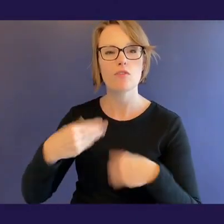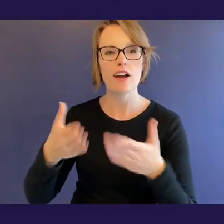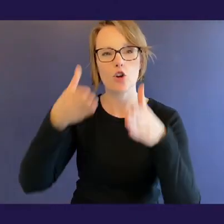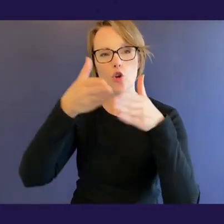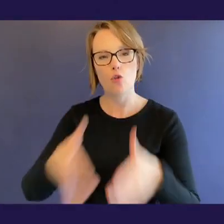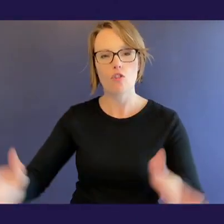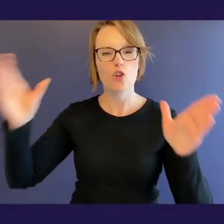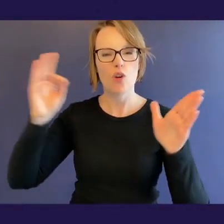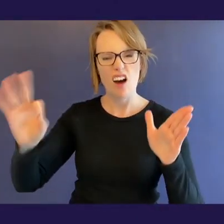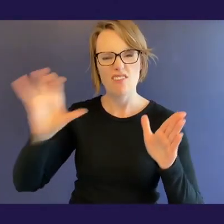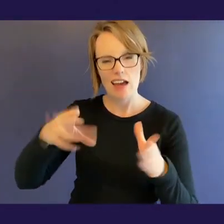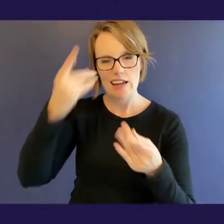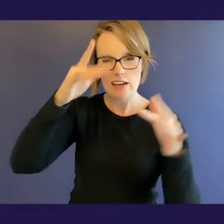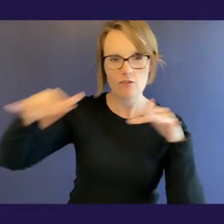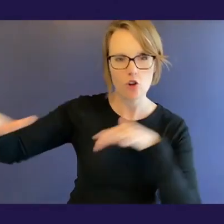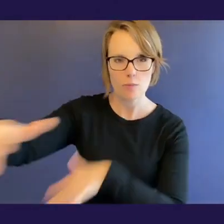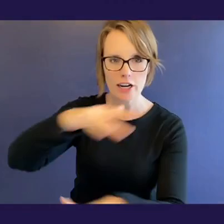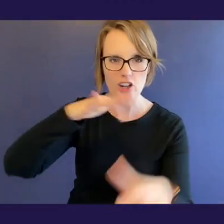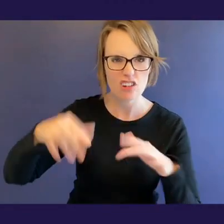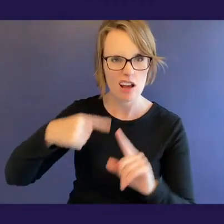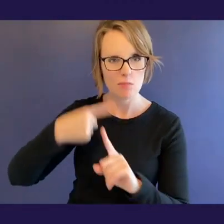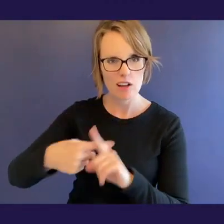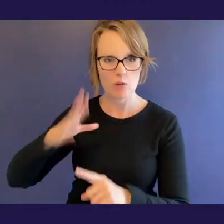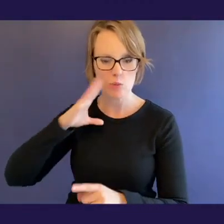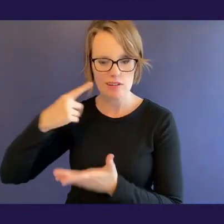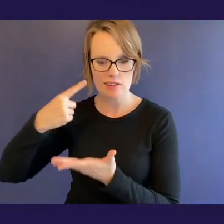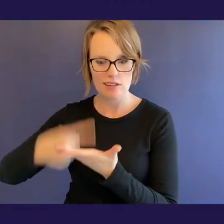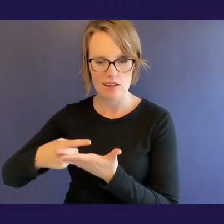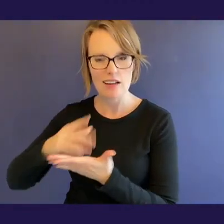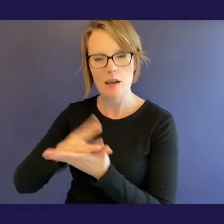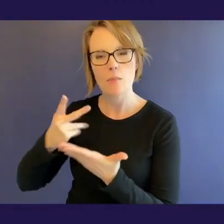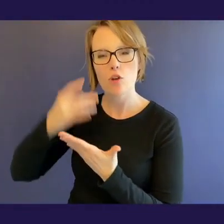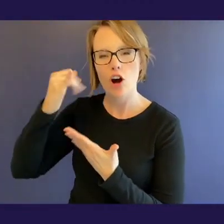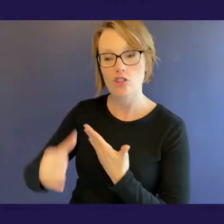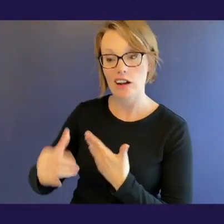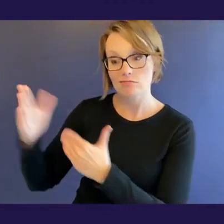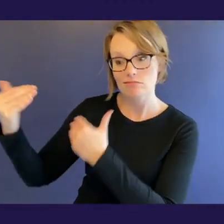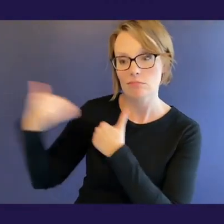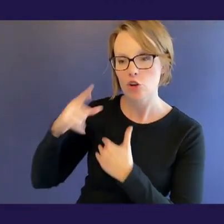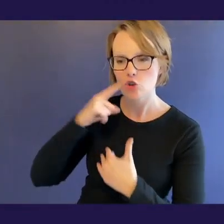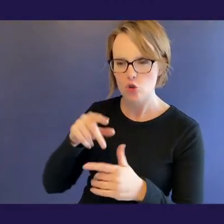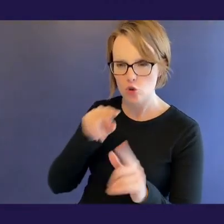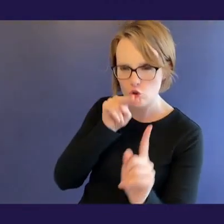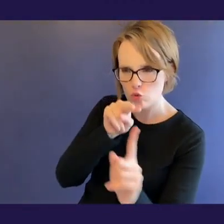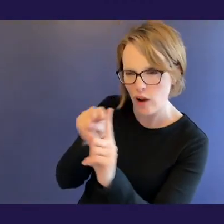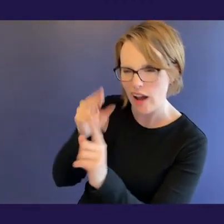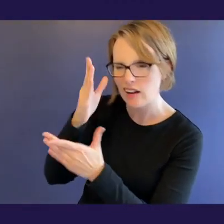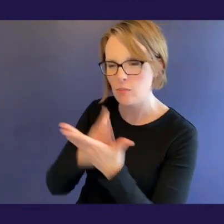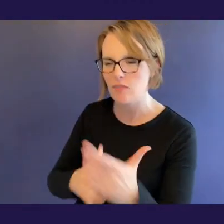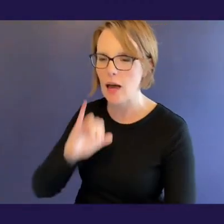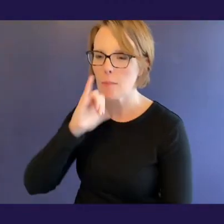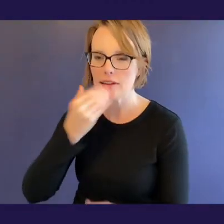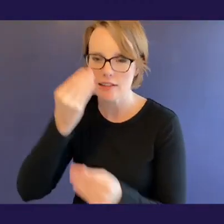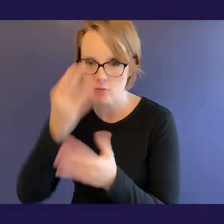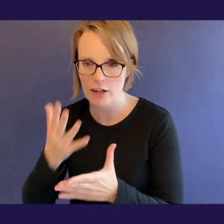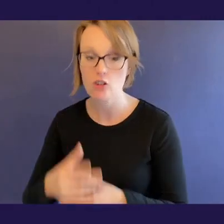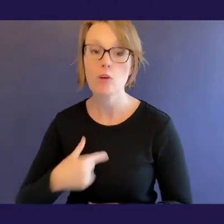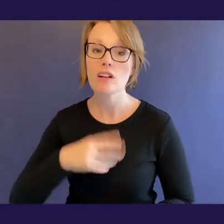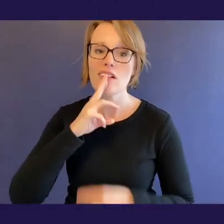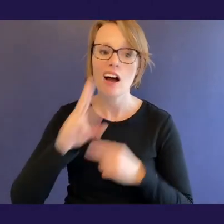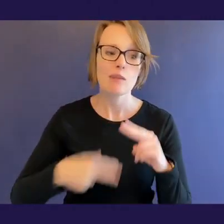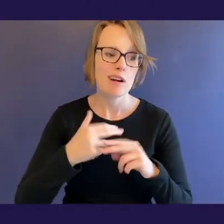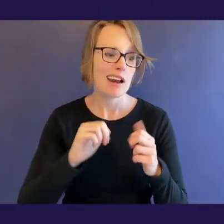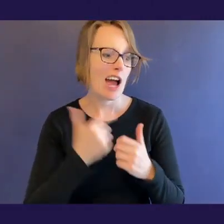Projects, which tracks specifically this information, will talk about contextualizing information for public health